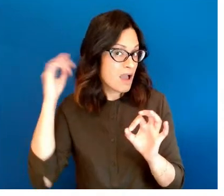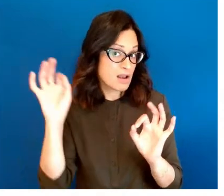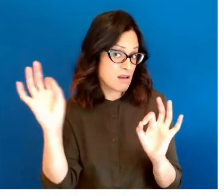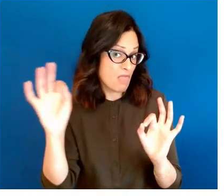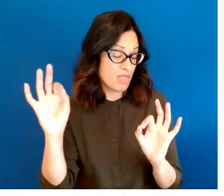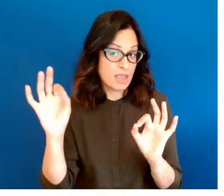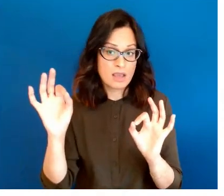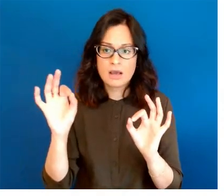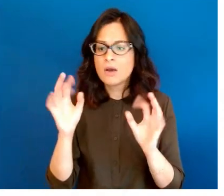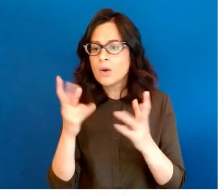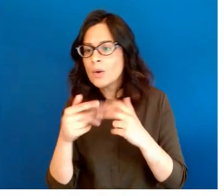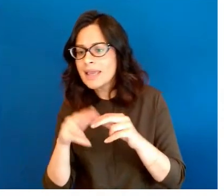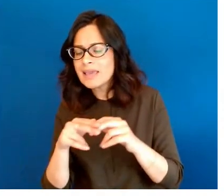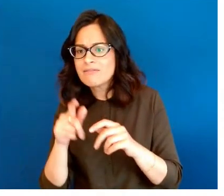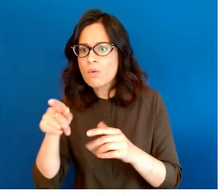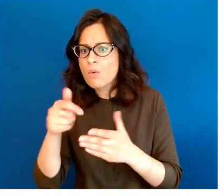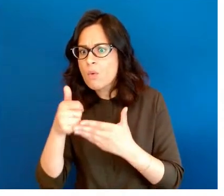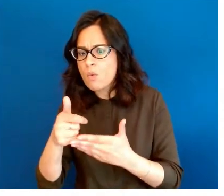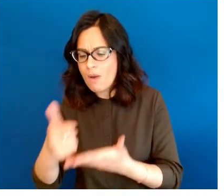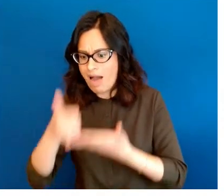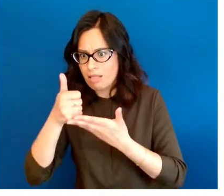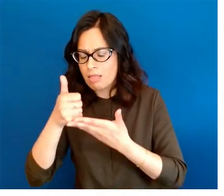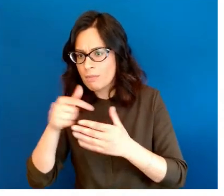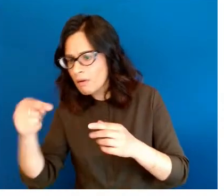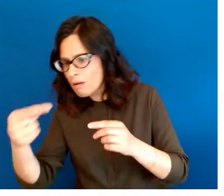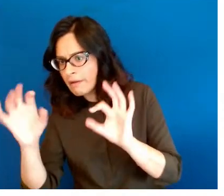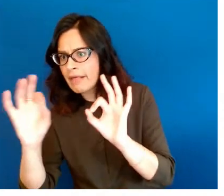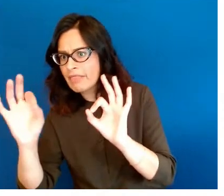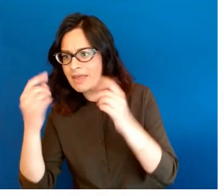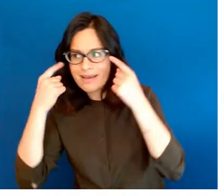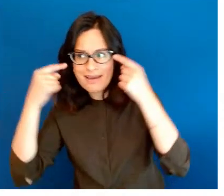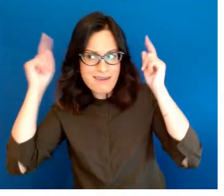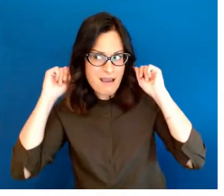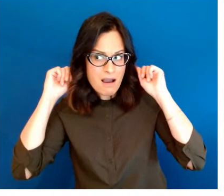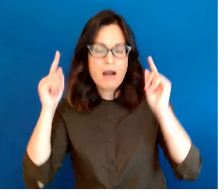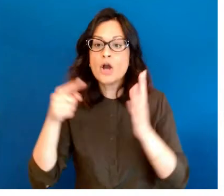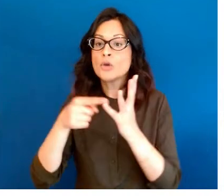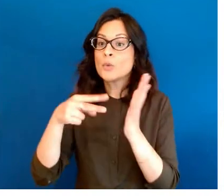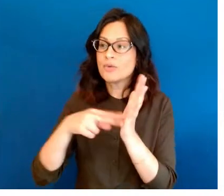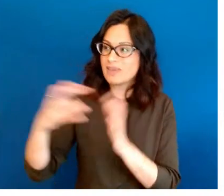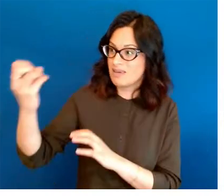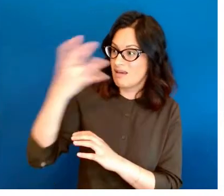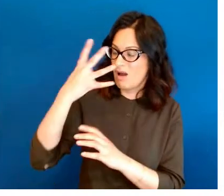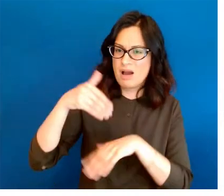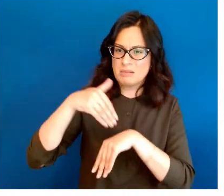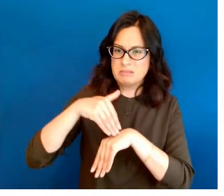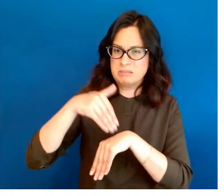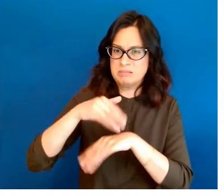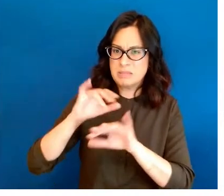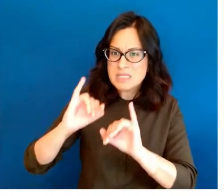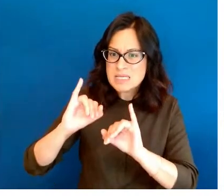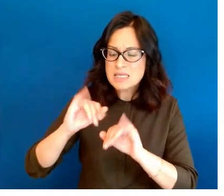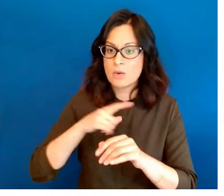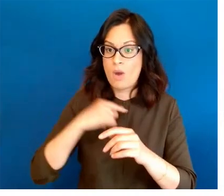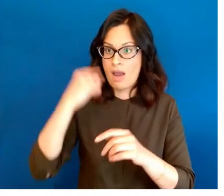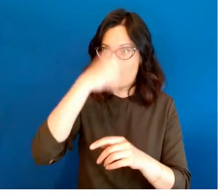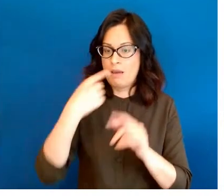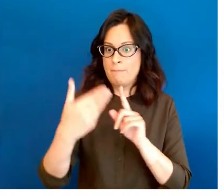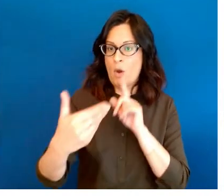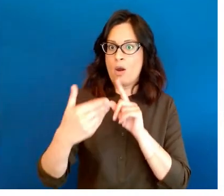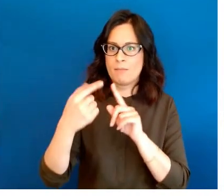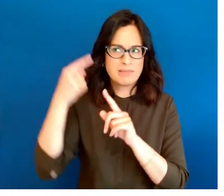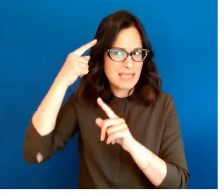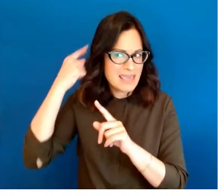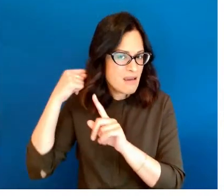these clues, you can tell whether it's actually the UV radiation or it is actually other things in the